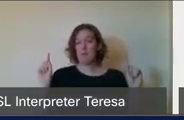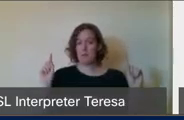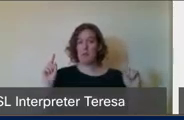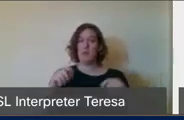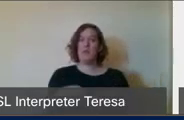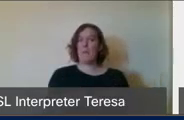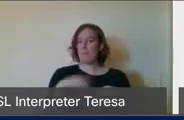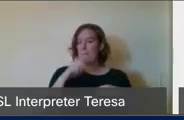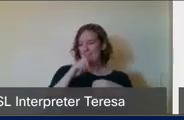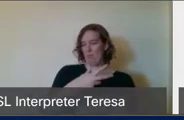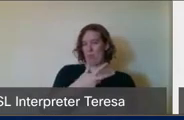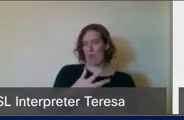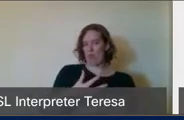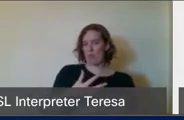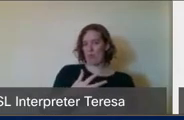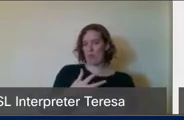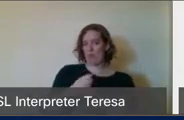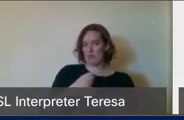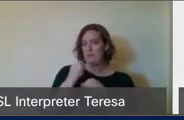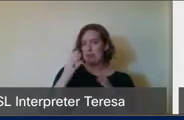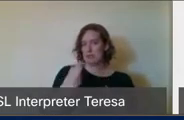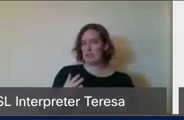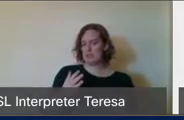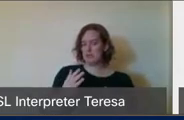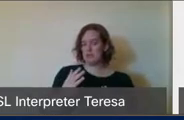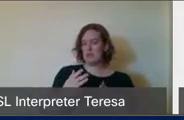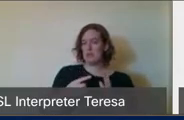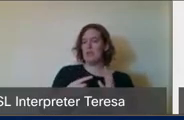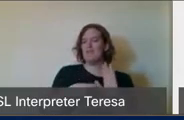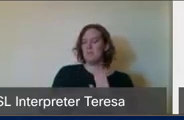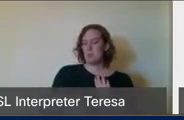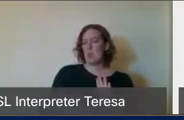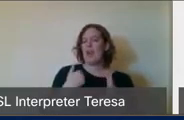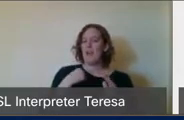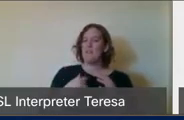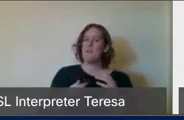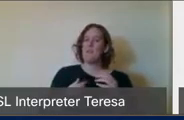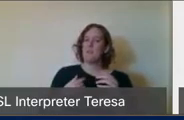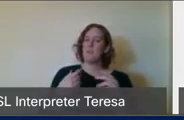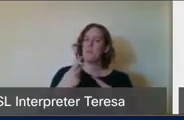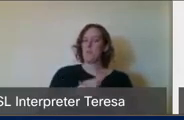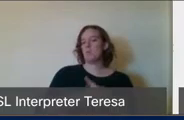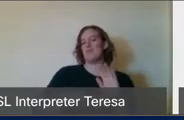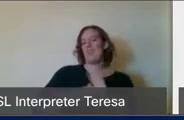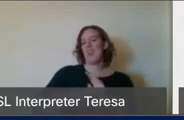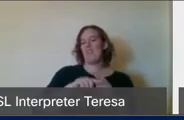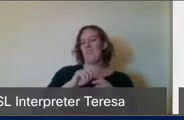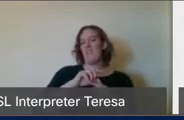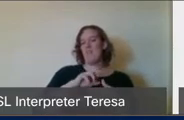Placebo recipients in the study were seen to have the most negative outcomes between the two